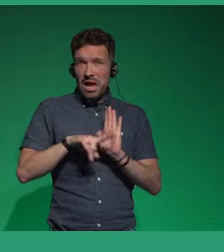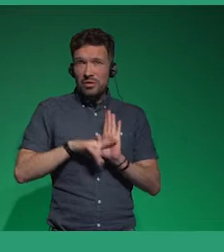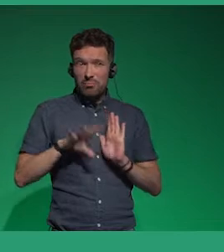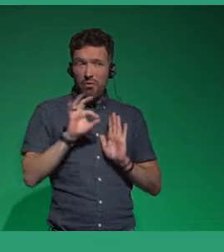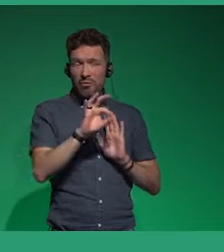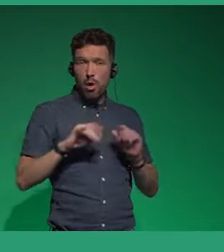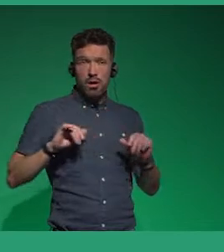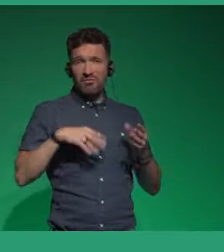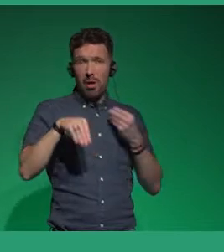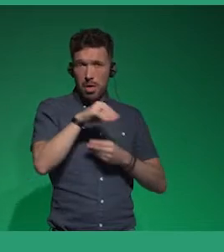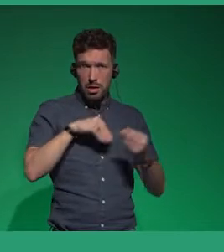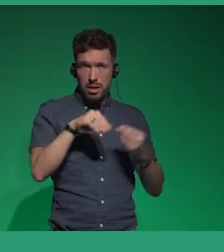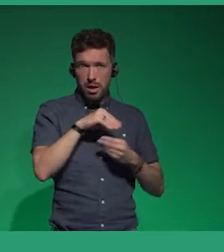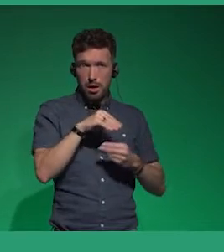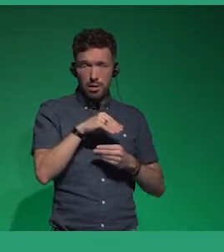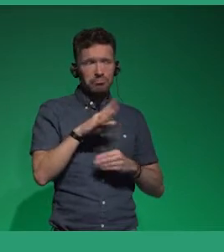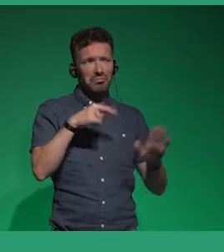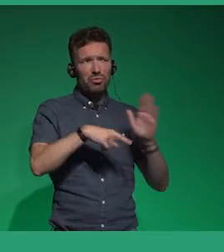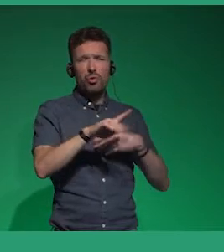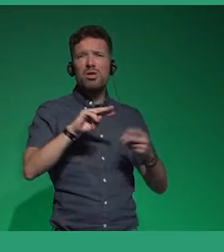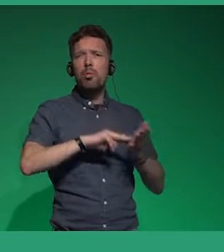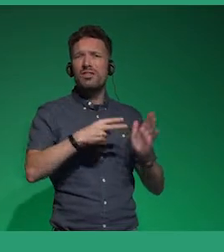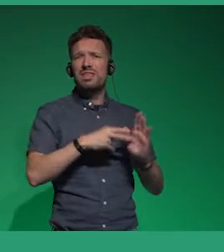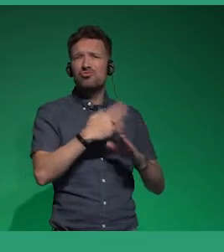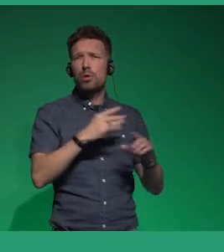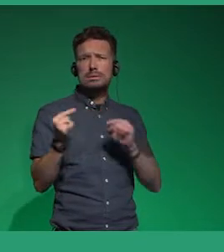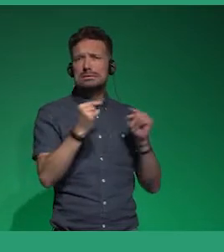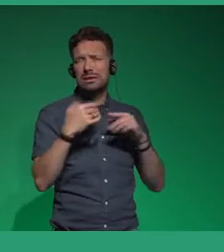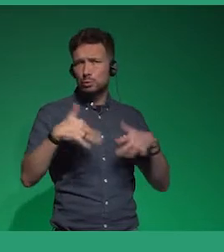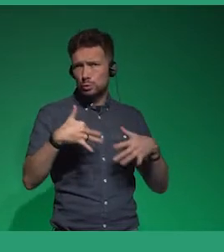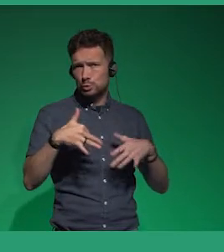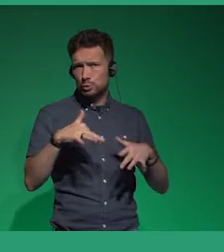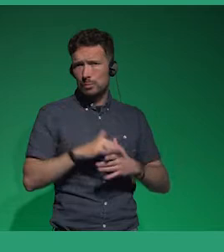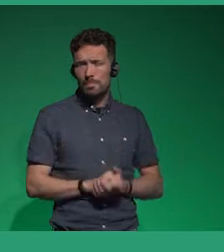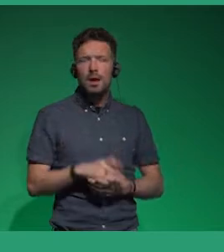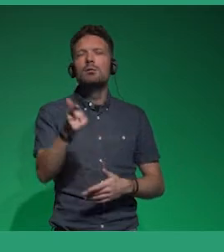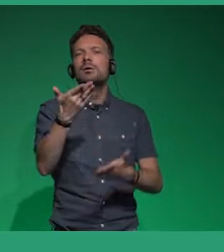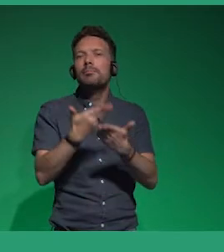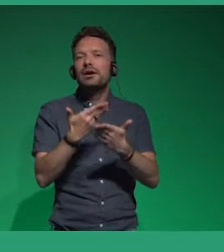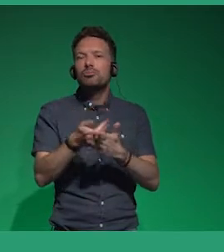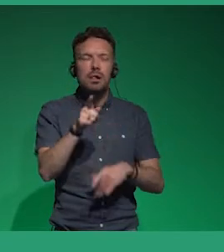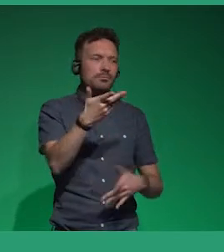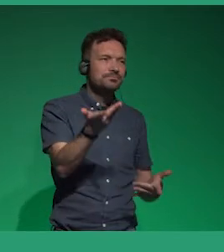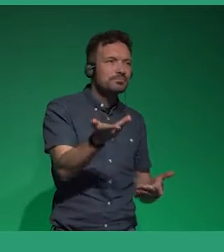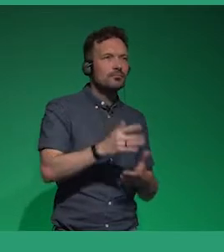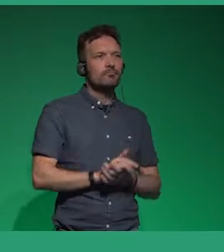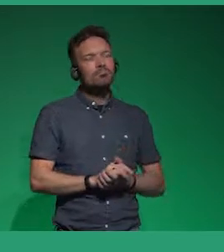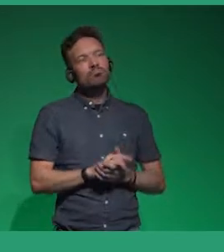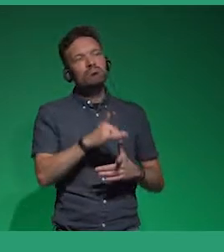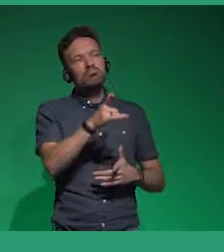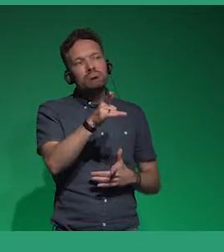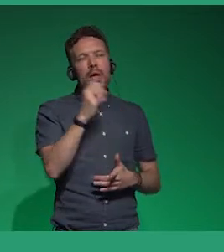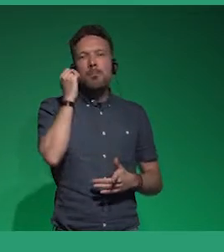debates. For example, if we consider here the distribution of farm labor, we can see first of all, and this